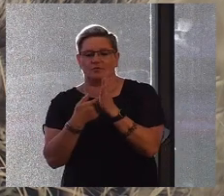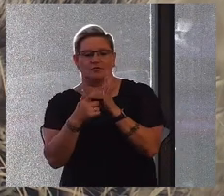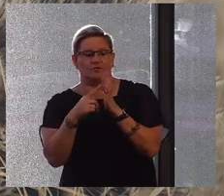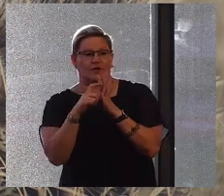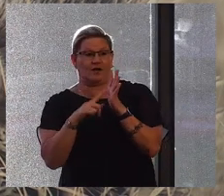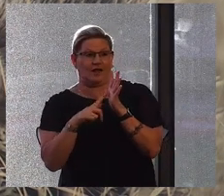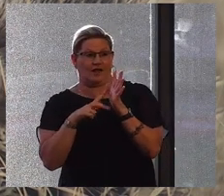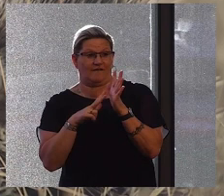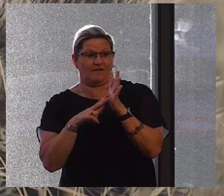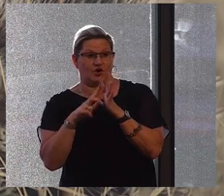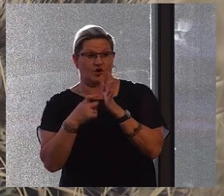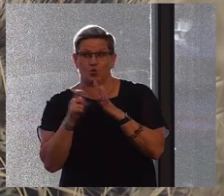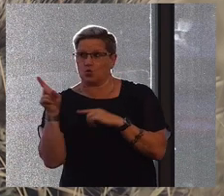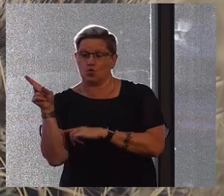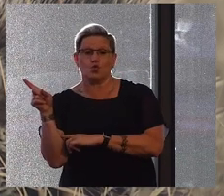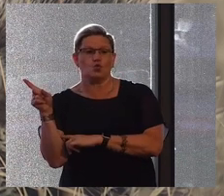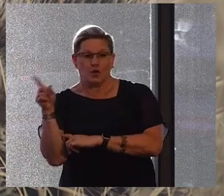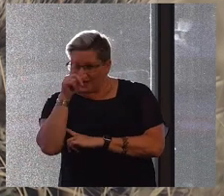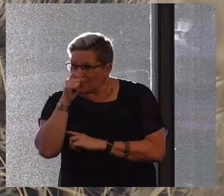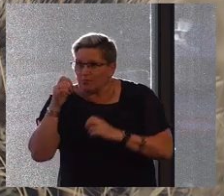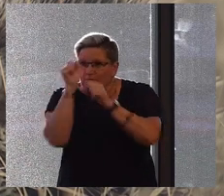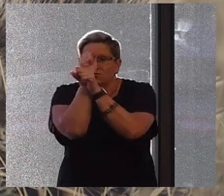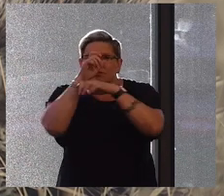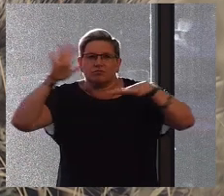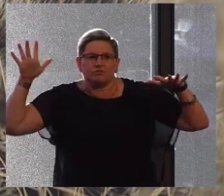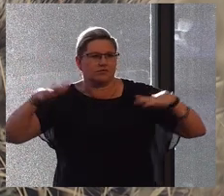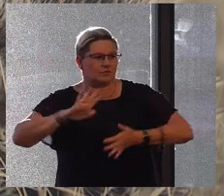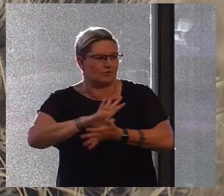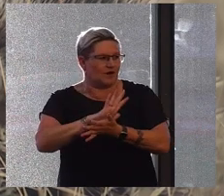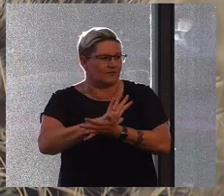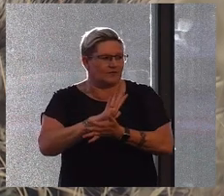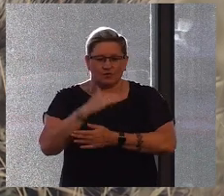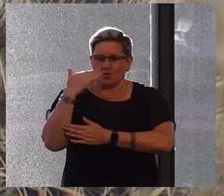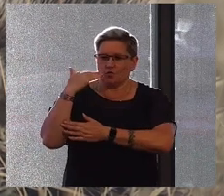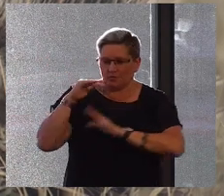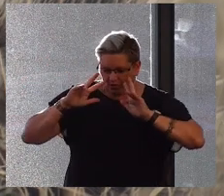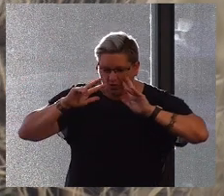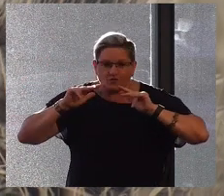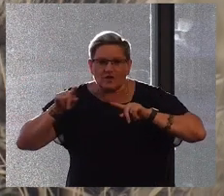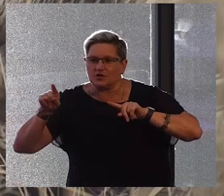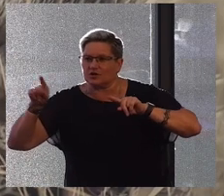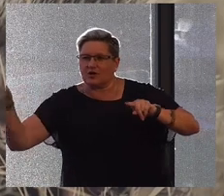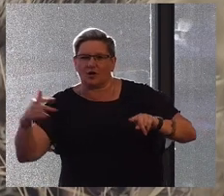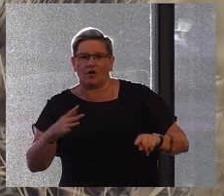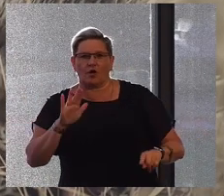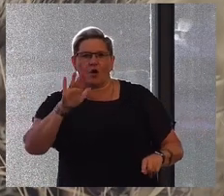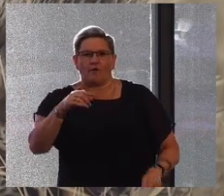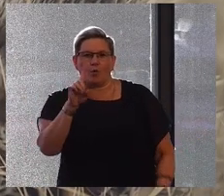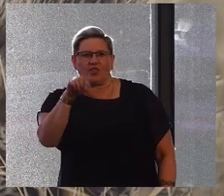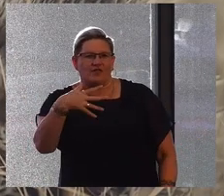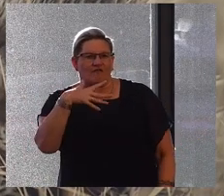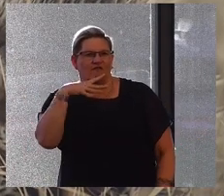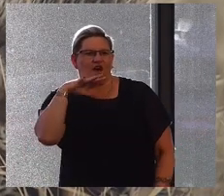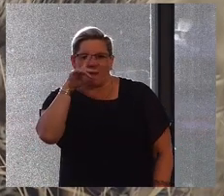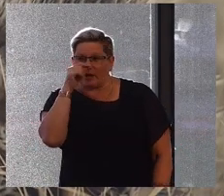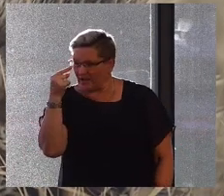Arena. But could you imagine a breakfast, women in conservation at Rod Laver Arena, 15,000 people?